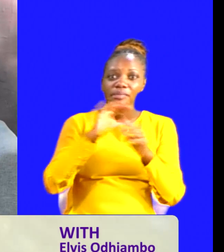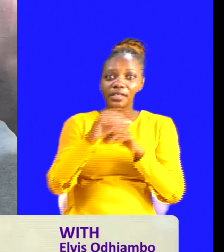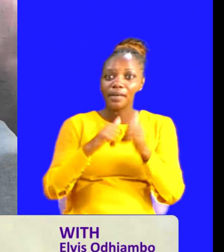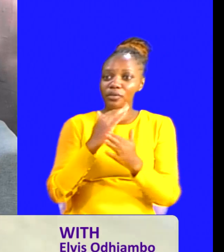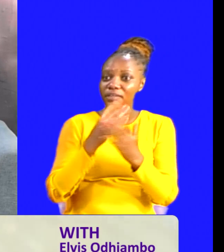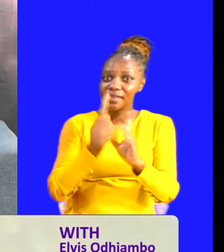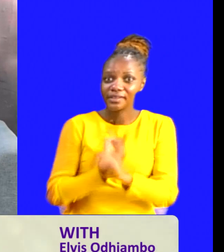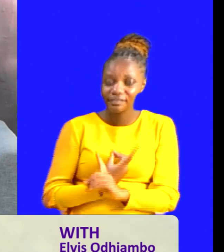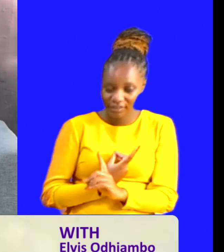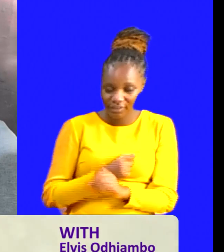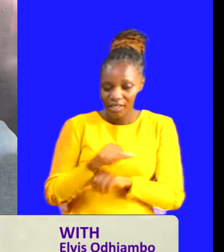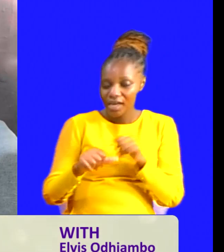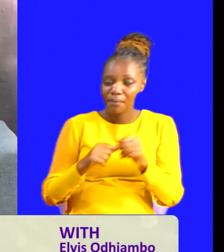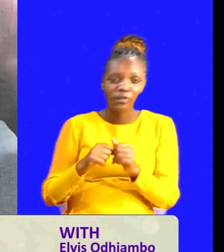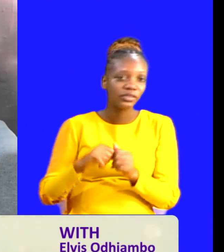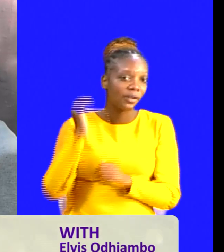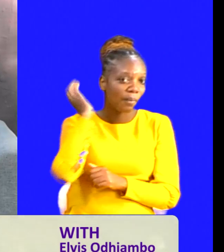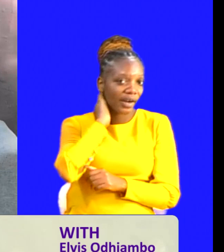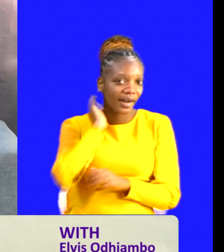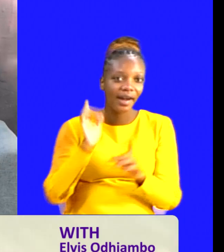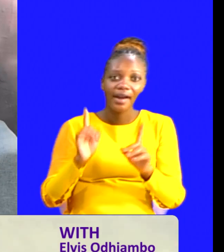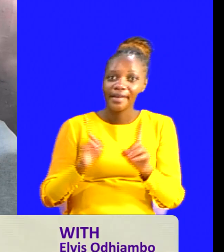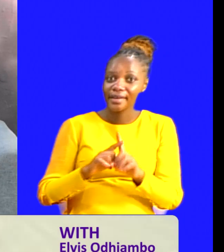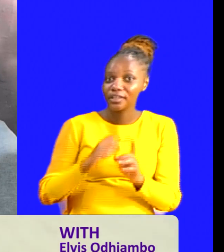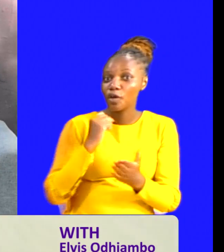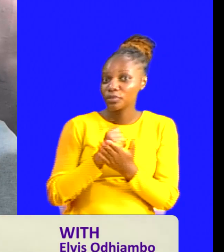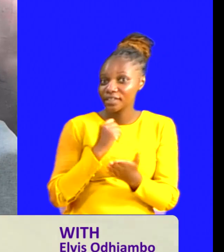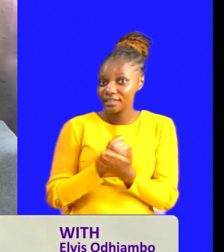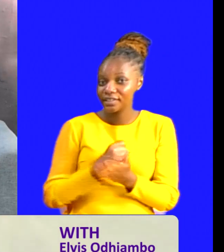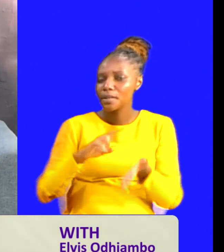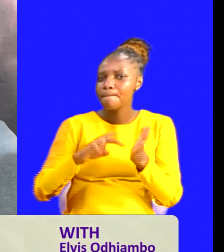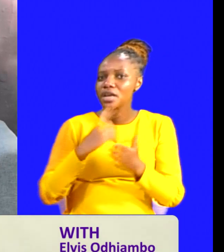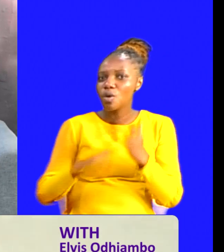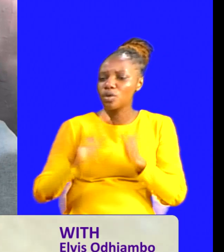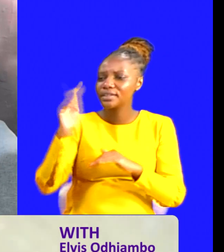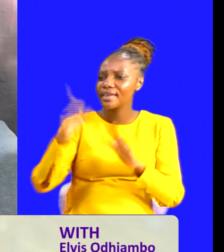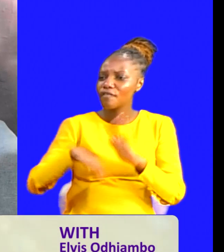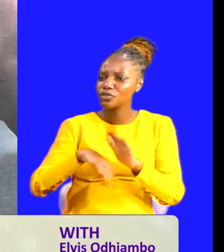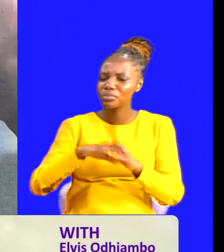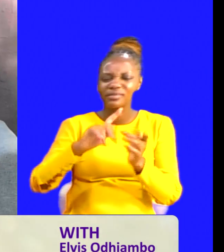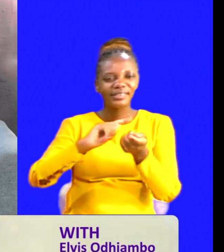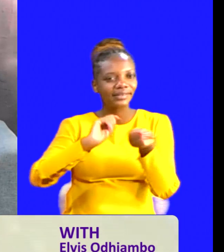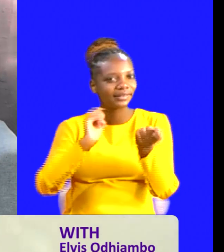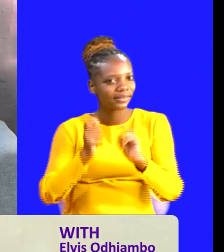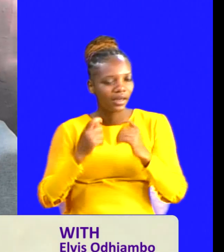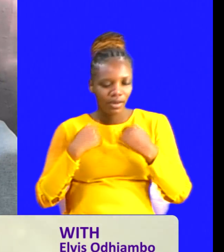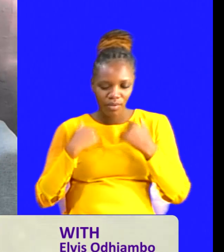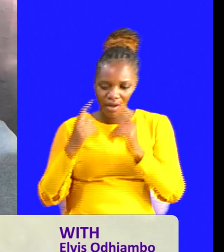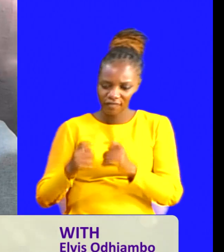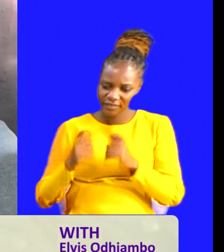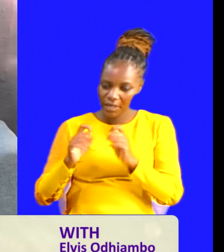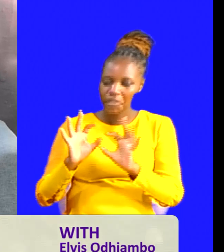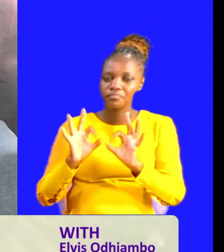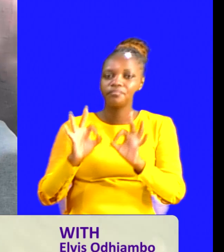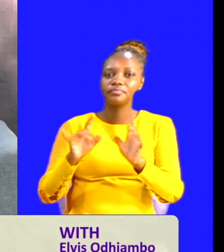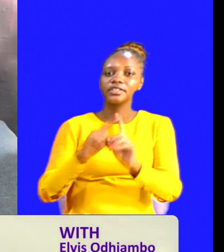leading you know the league. So the Kenyan football is changing. A lot of talent. We're seeing a lot of talent, a lot of hard work being portrayed by the